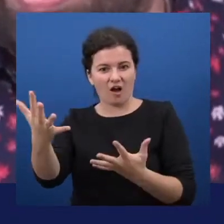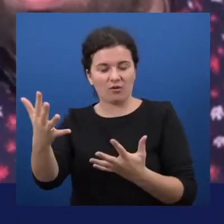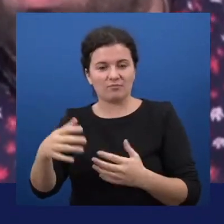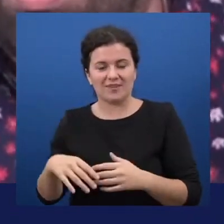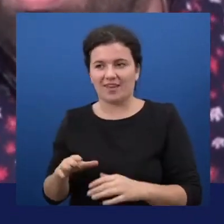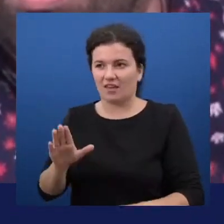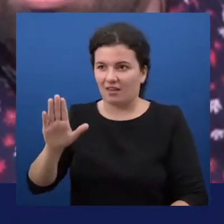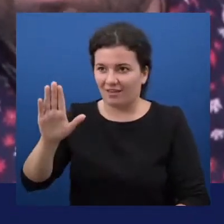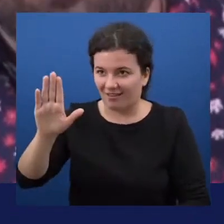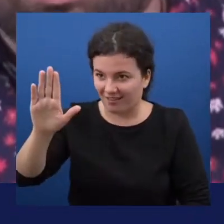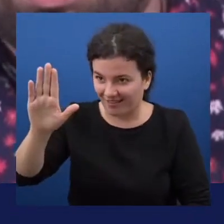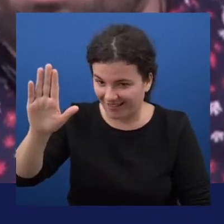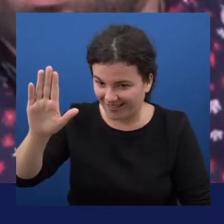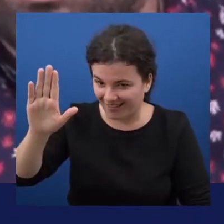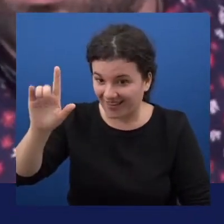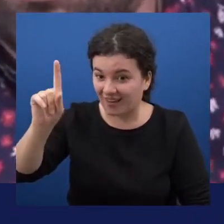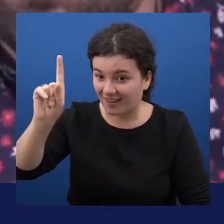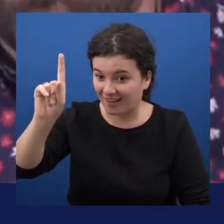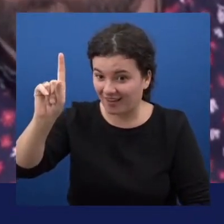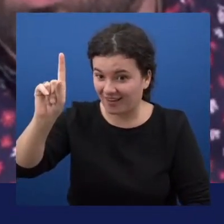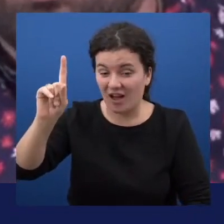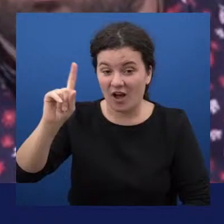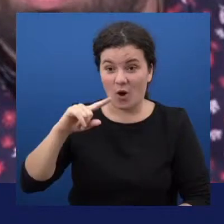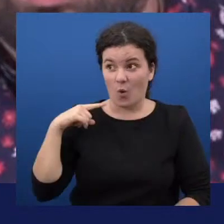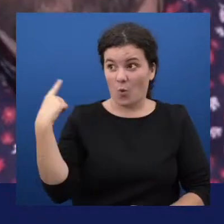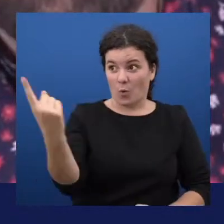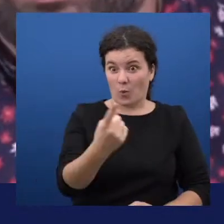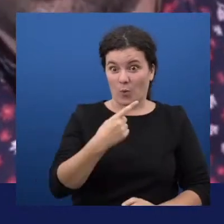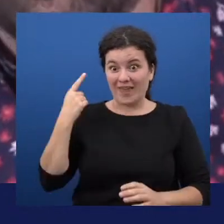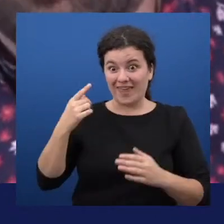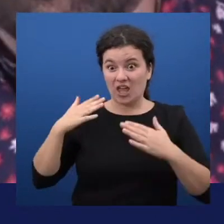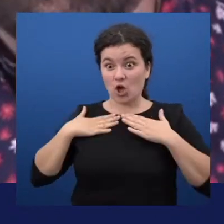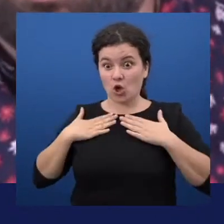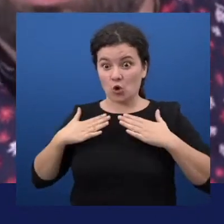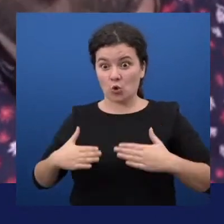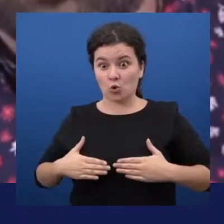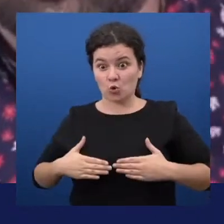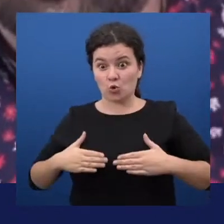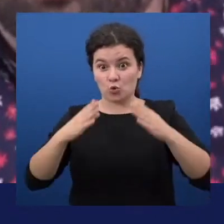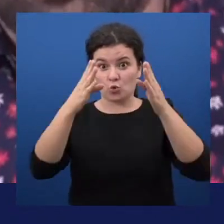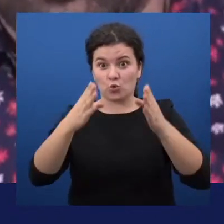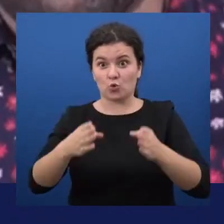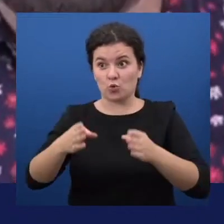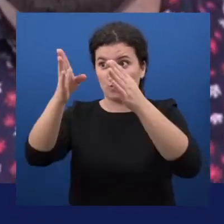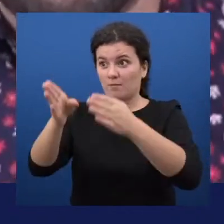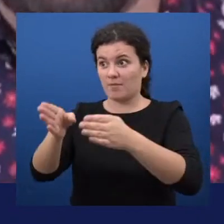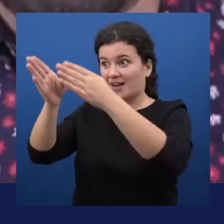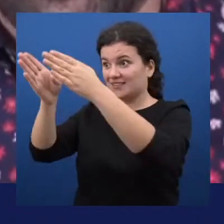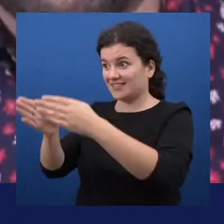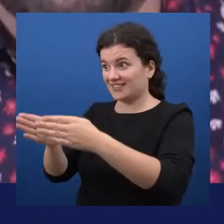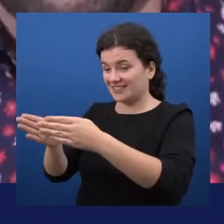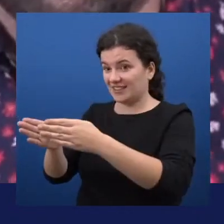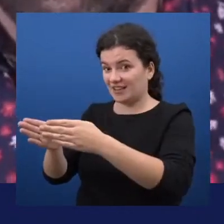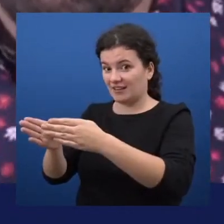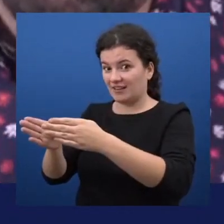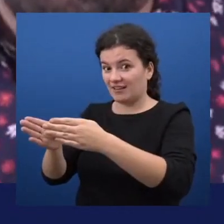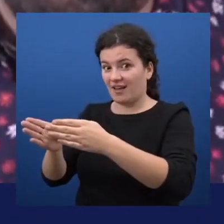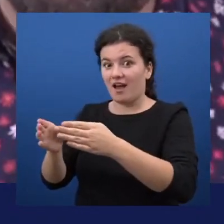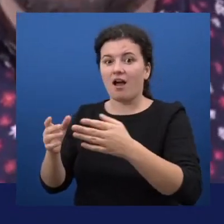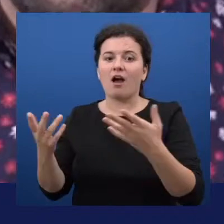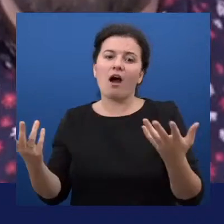up here. Yeah. But we're humans. You draw a face on a rock with a Sharpie, and our immediate reaction is,